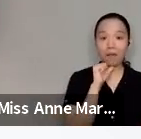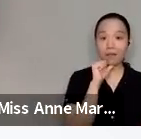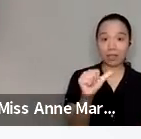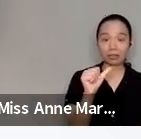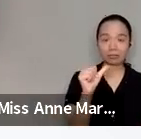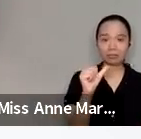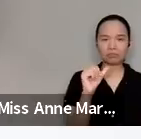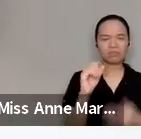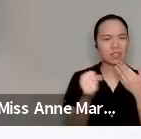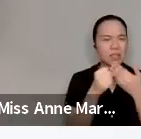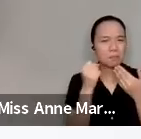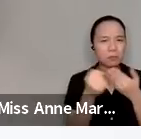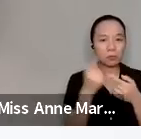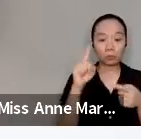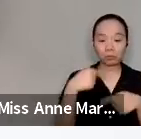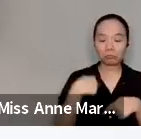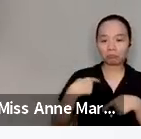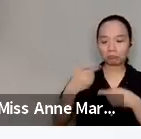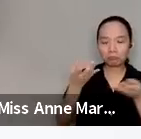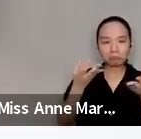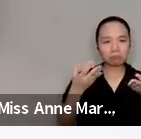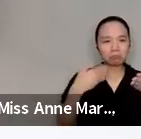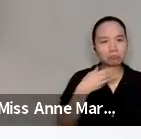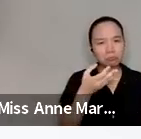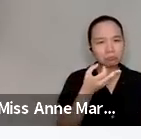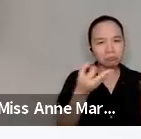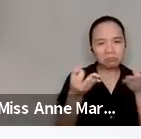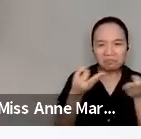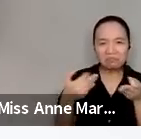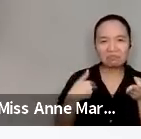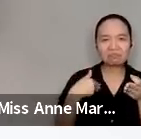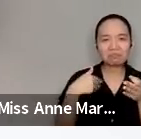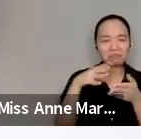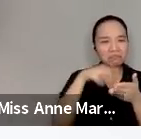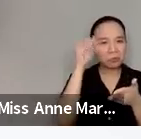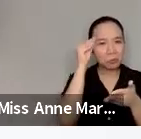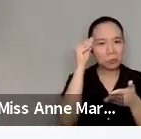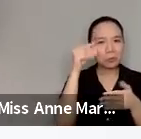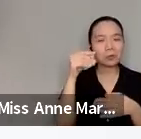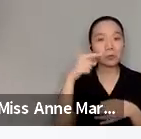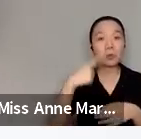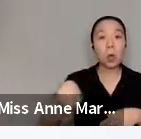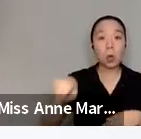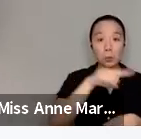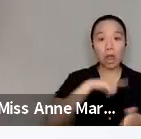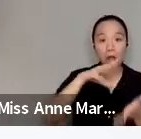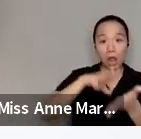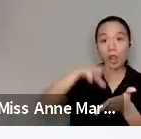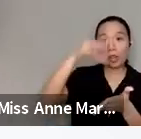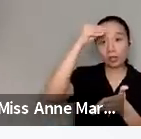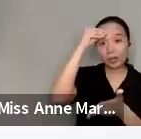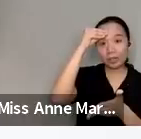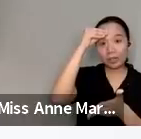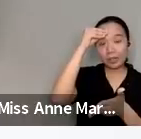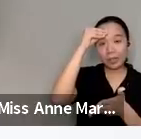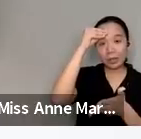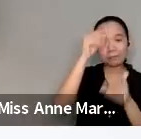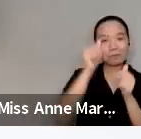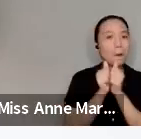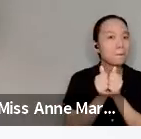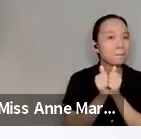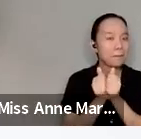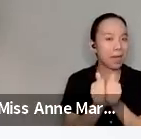simply facilitators of learning. We are our learners'